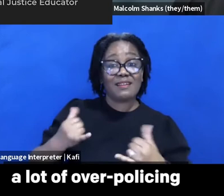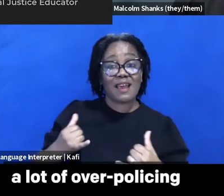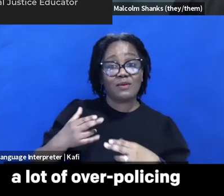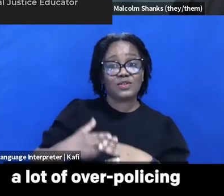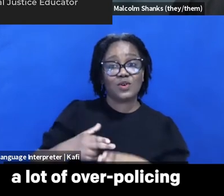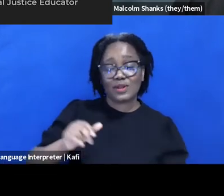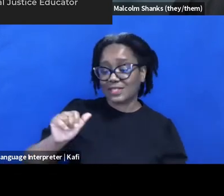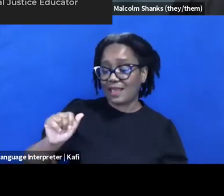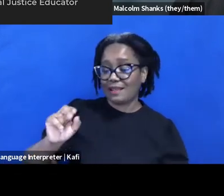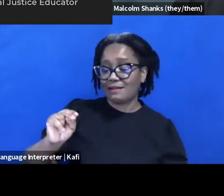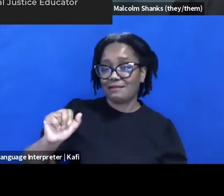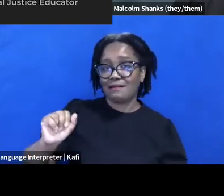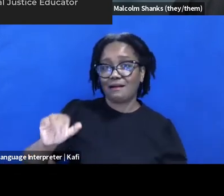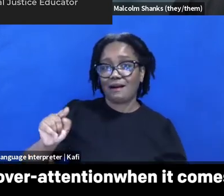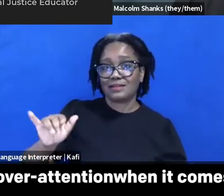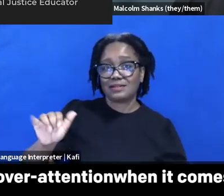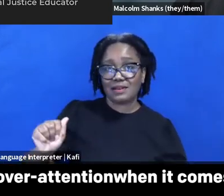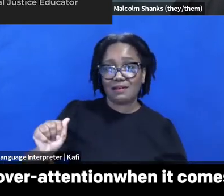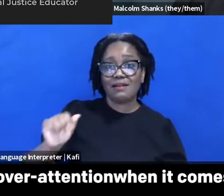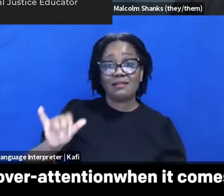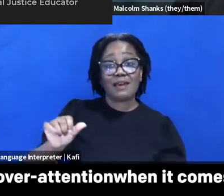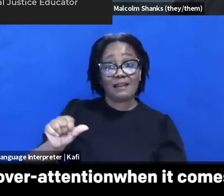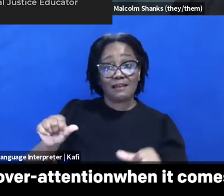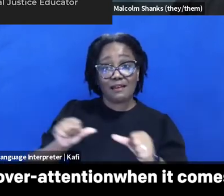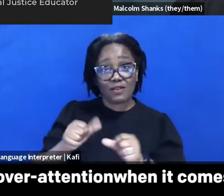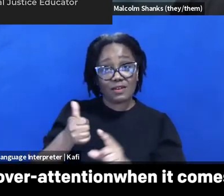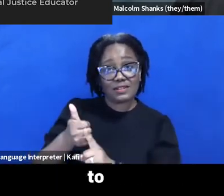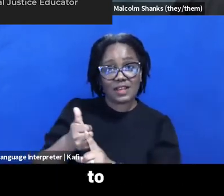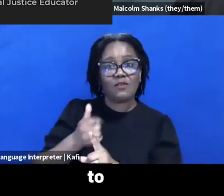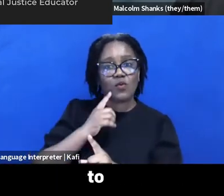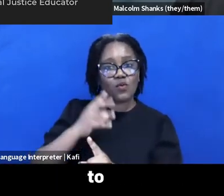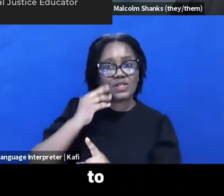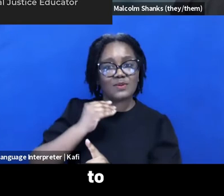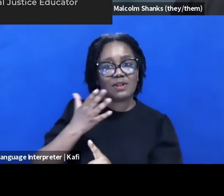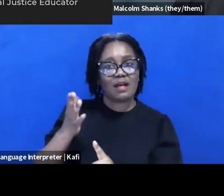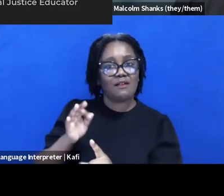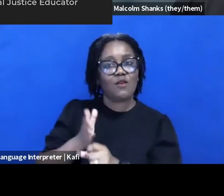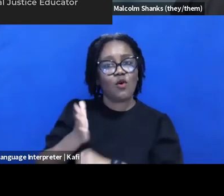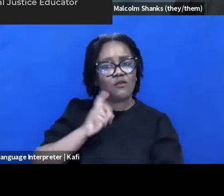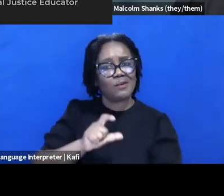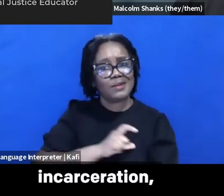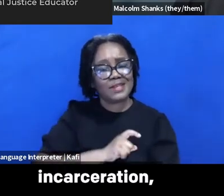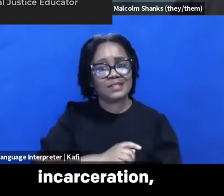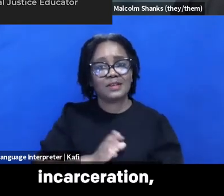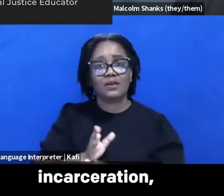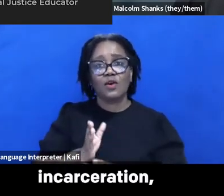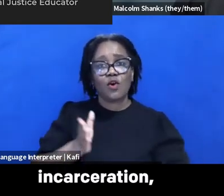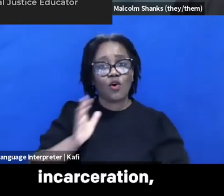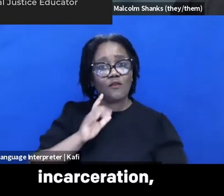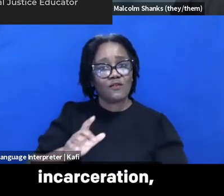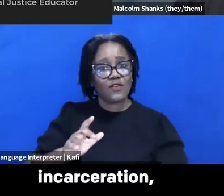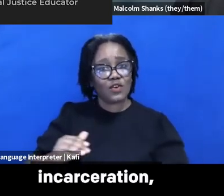that experiences a lot of over policing and over attention when it comes to